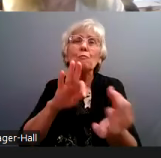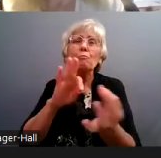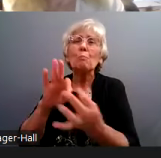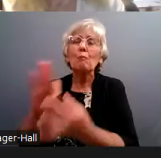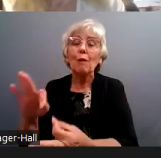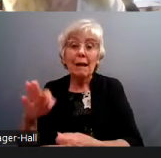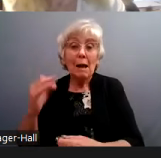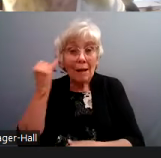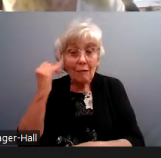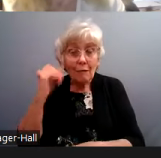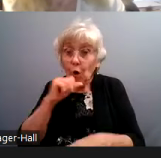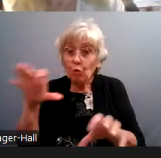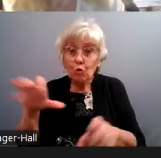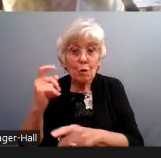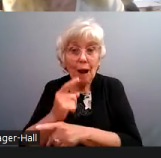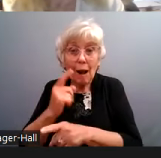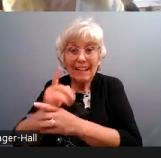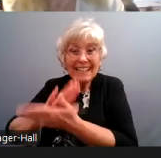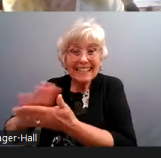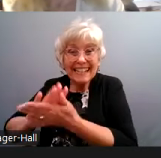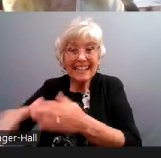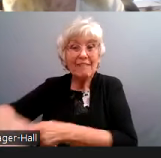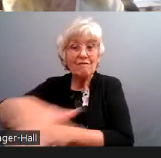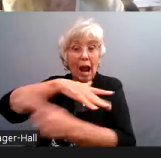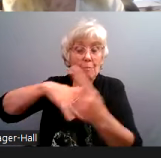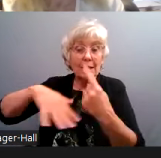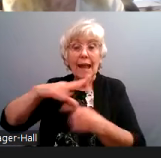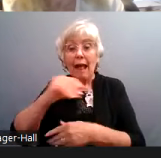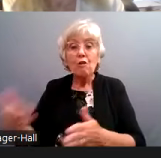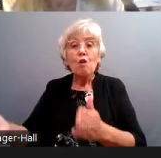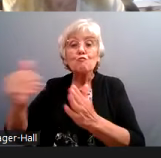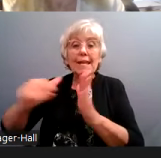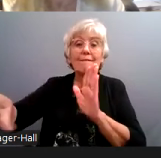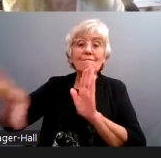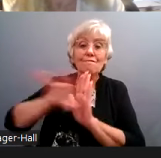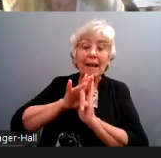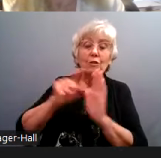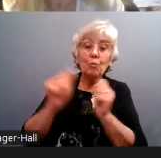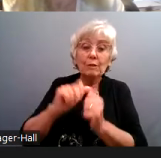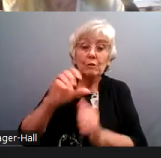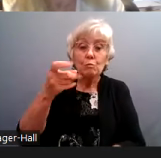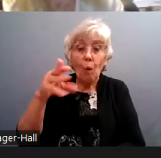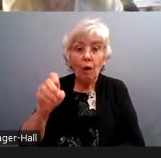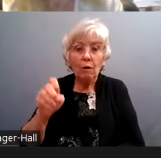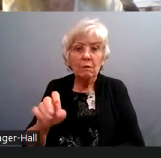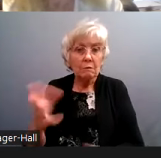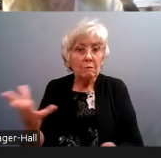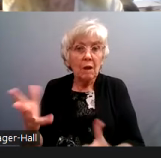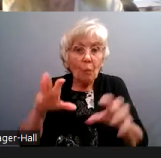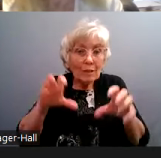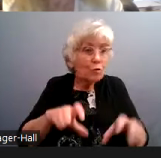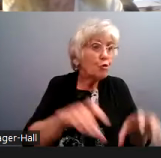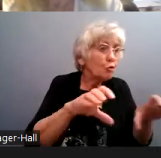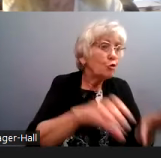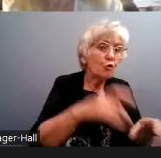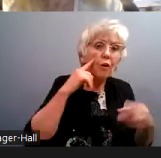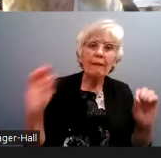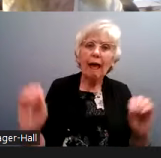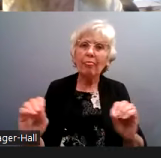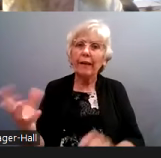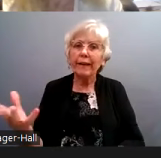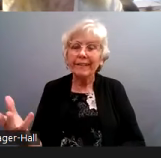proper cleaning of their environment and they get reinfected with spores, then that was all for nothing. So I really consider cleaning to